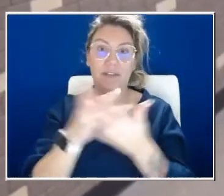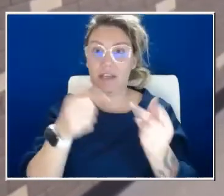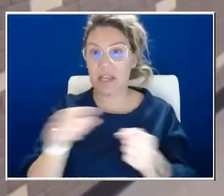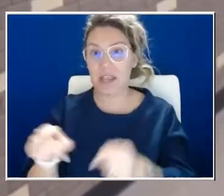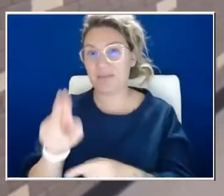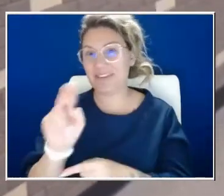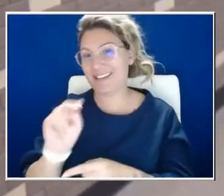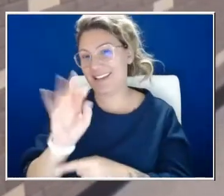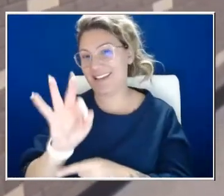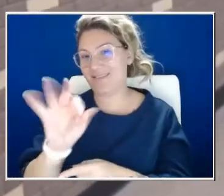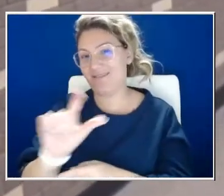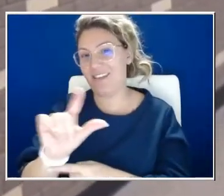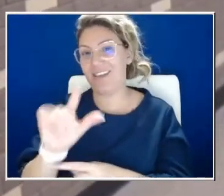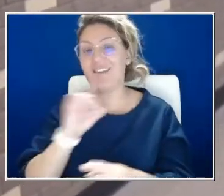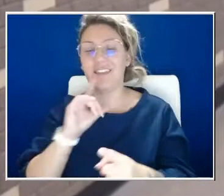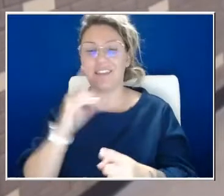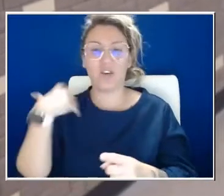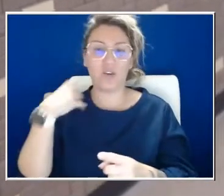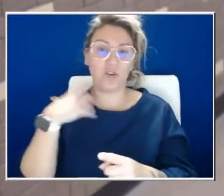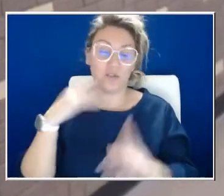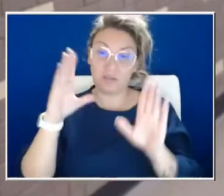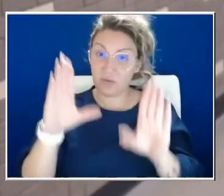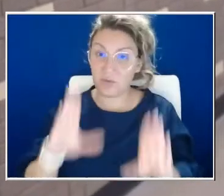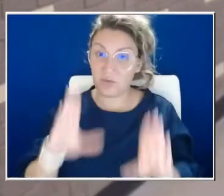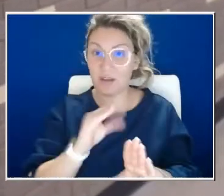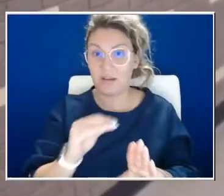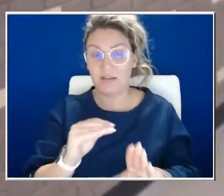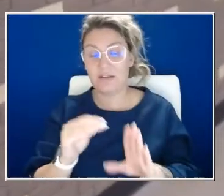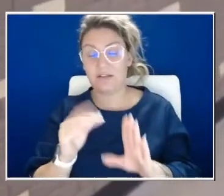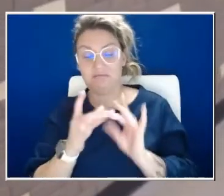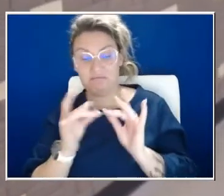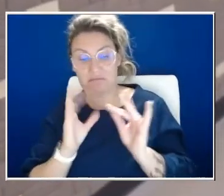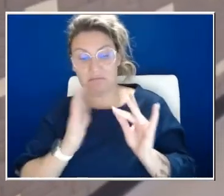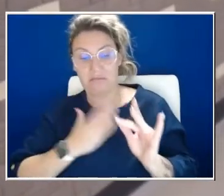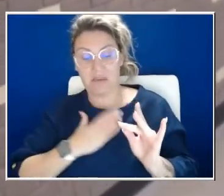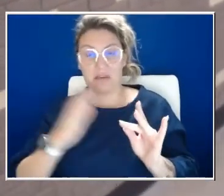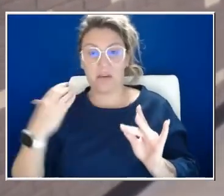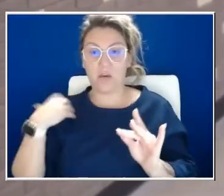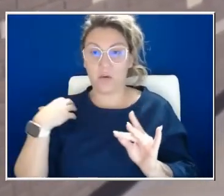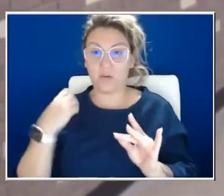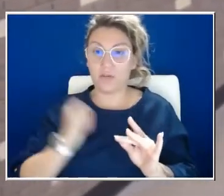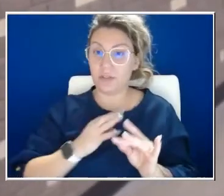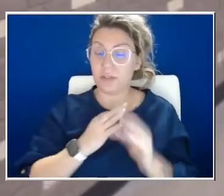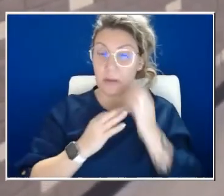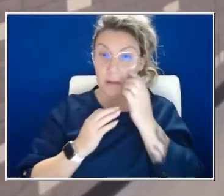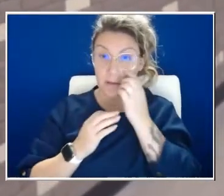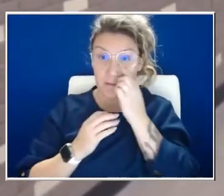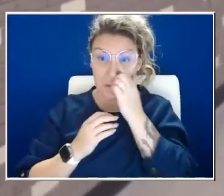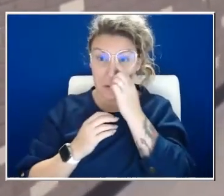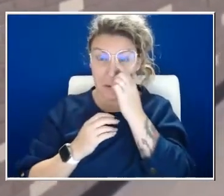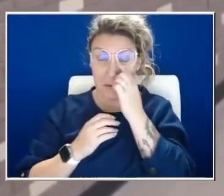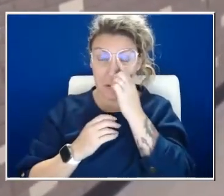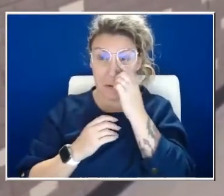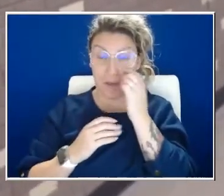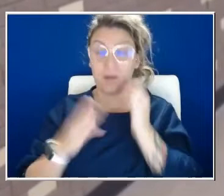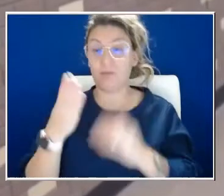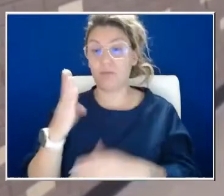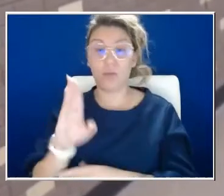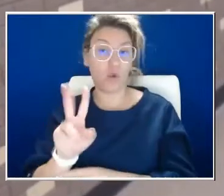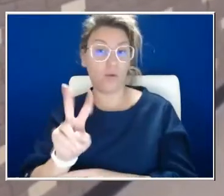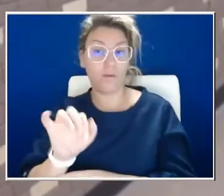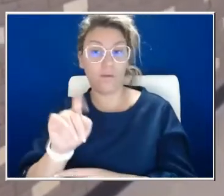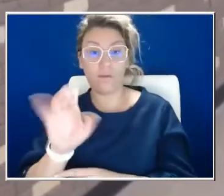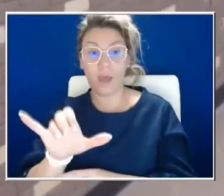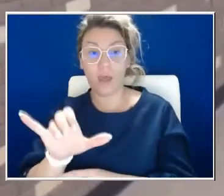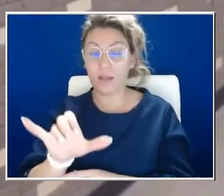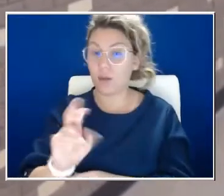Coaches have been great, and I can speak for my coaching staff here at Blue Valley North. Like we mentioned, there's many student athletes, and so not every minute of the day